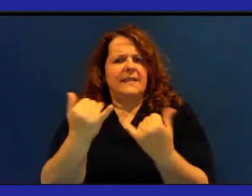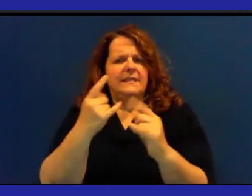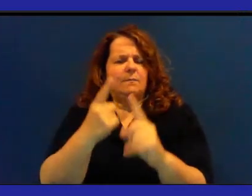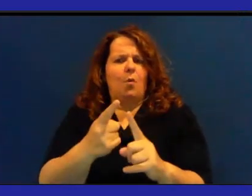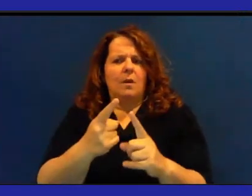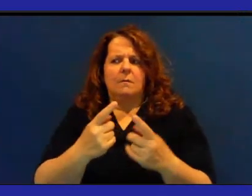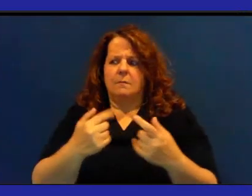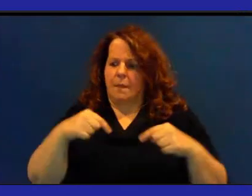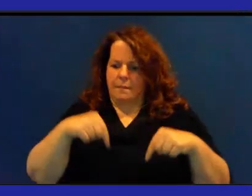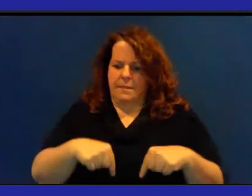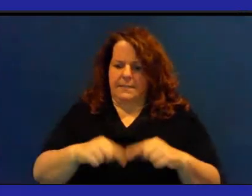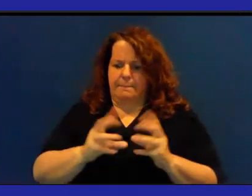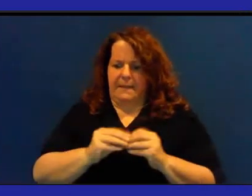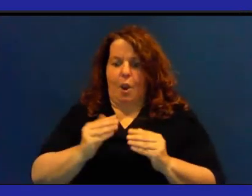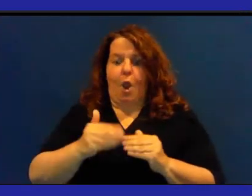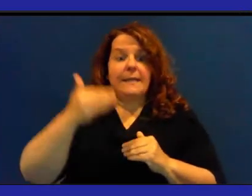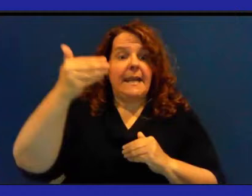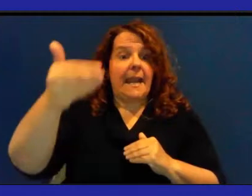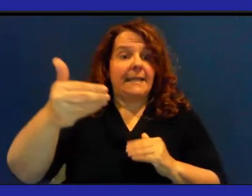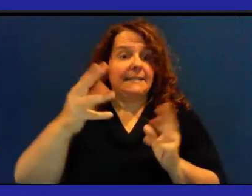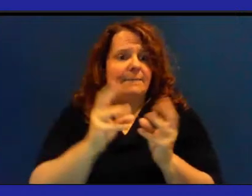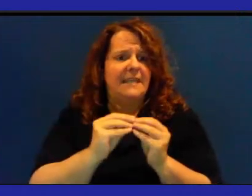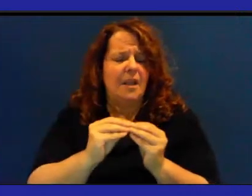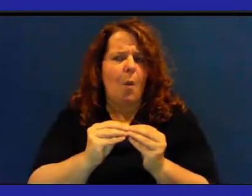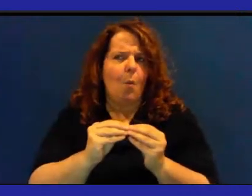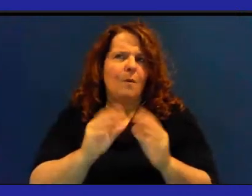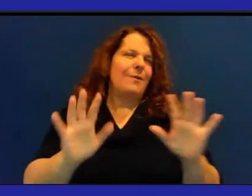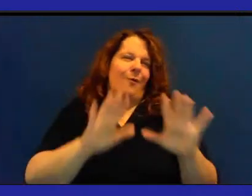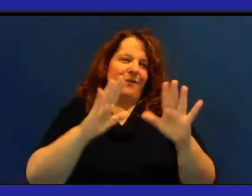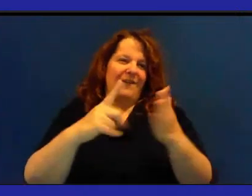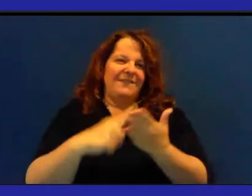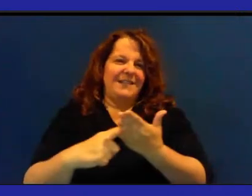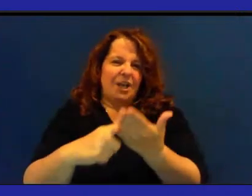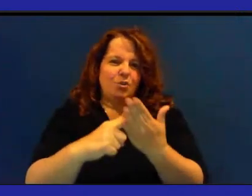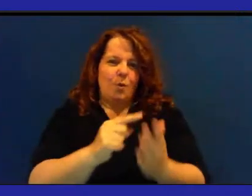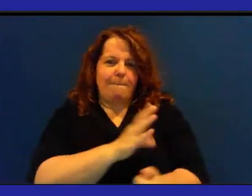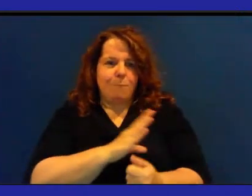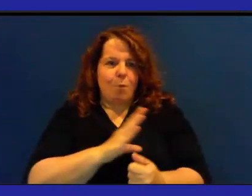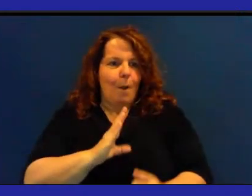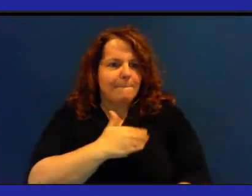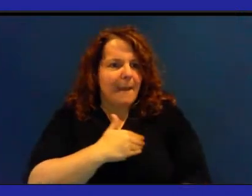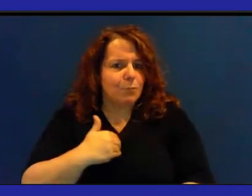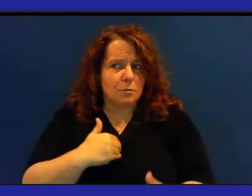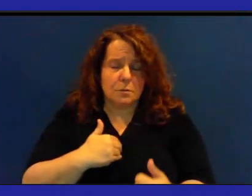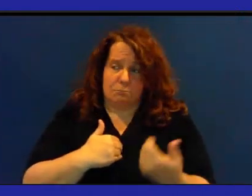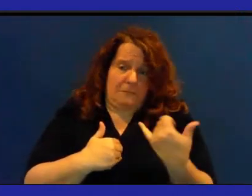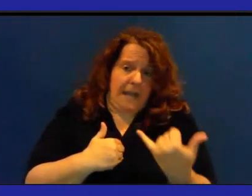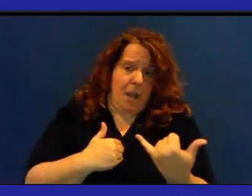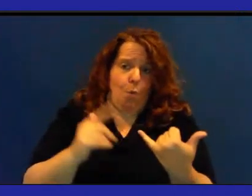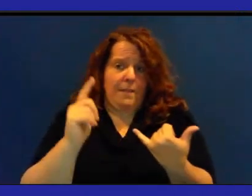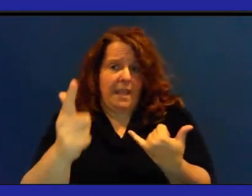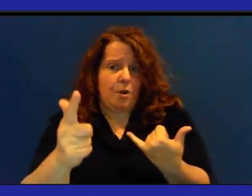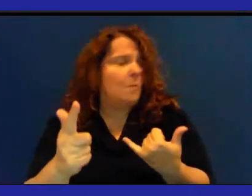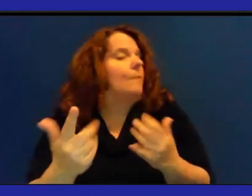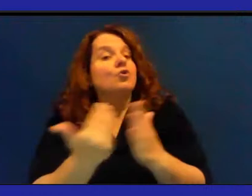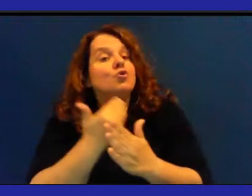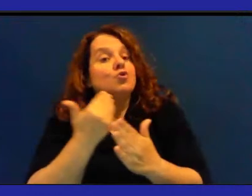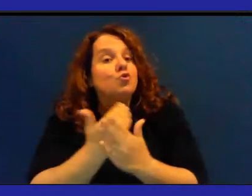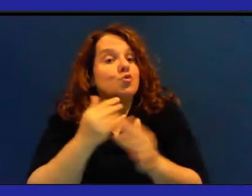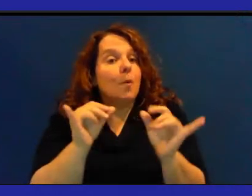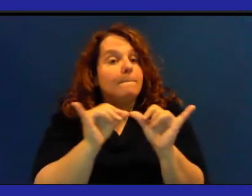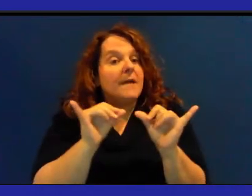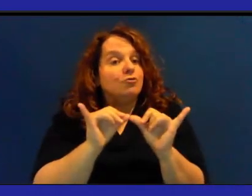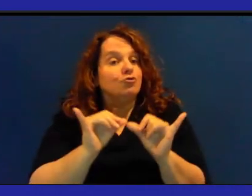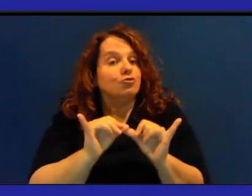this meeting and our next one, it would be wonderful to have discussion with board members or any discussion now about new measures we may put in place